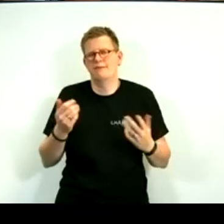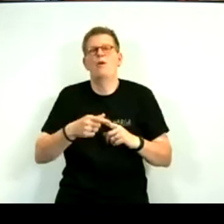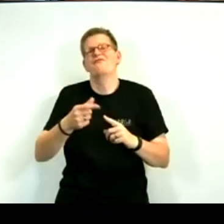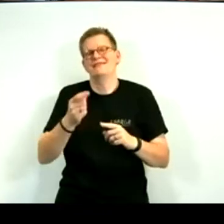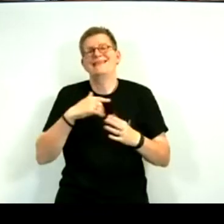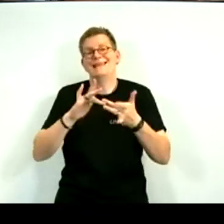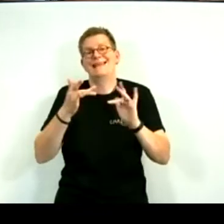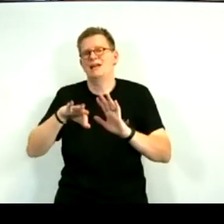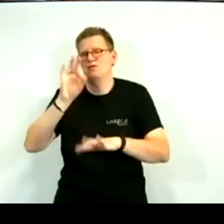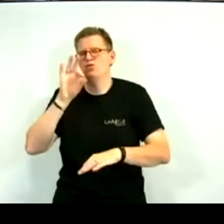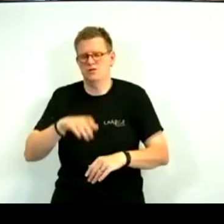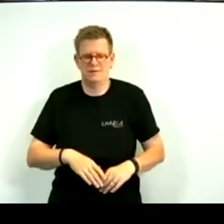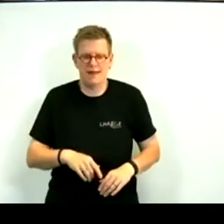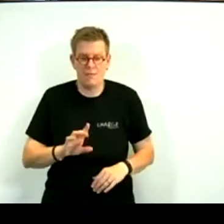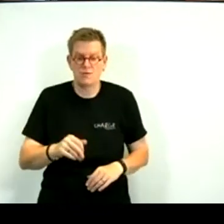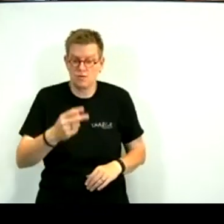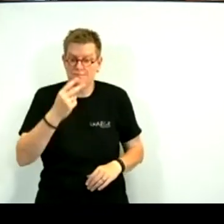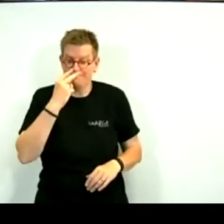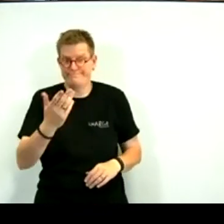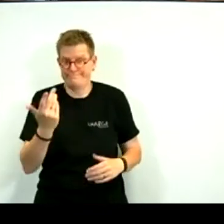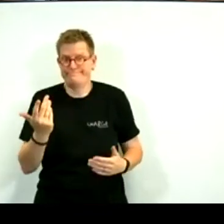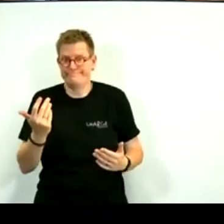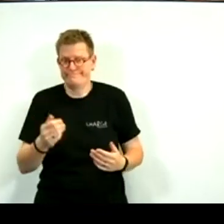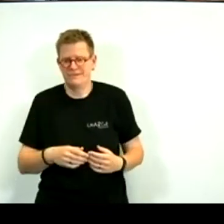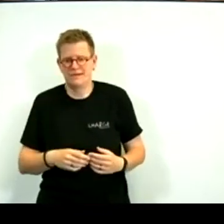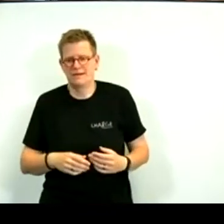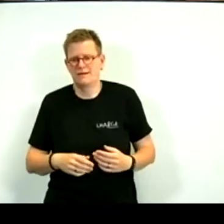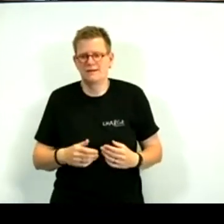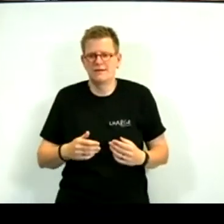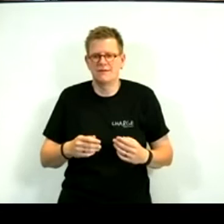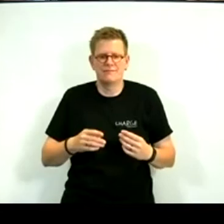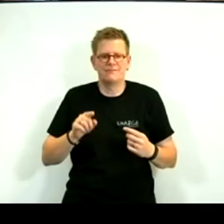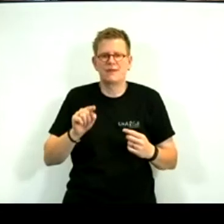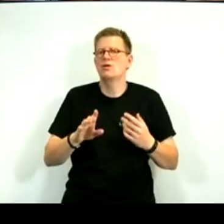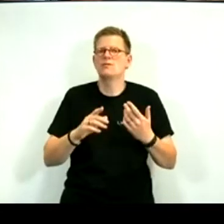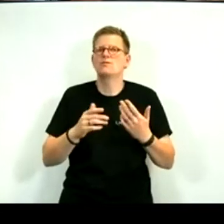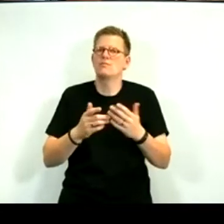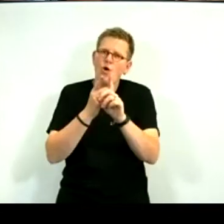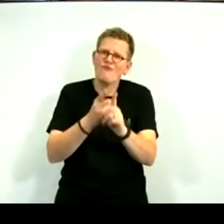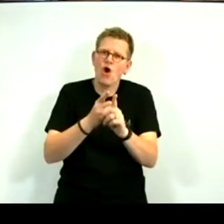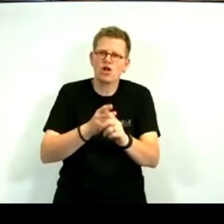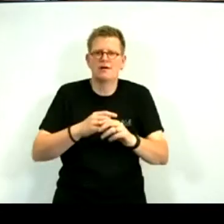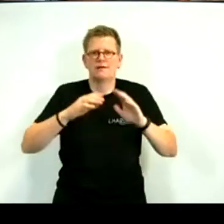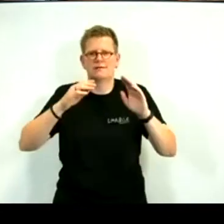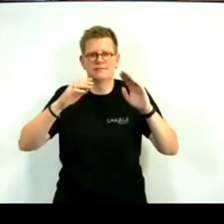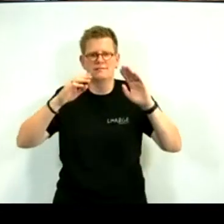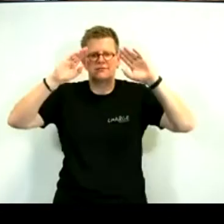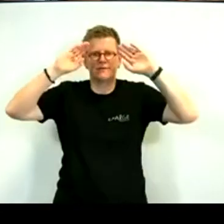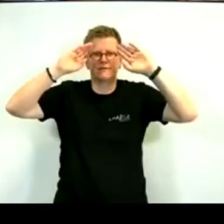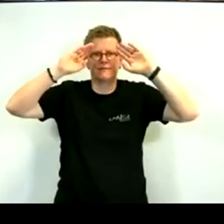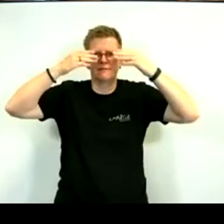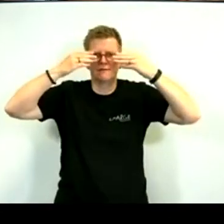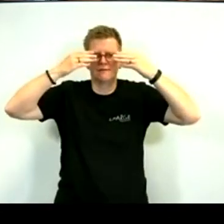field with ptosis, and you see that the eyelid is blocking the picture. The next slide,